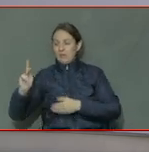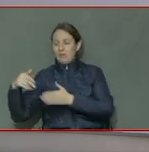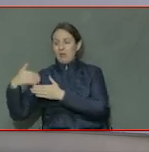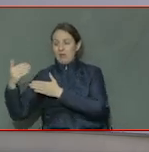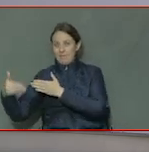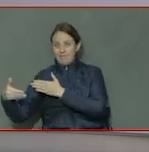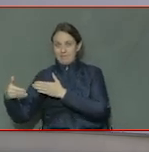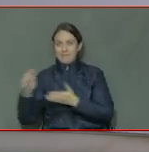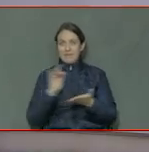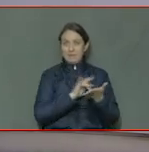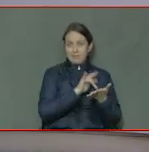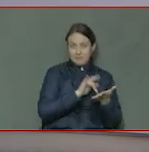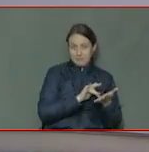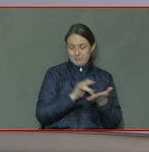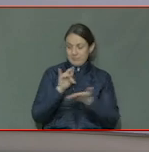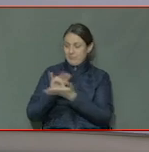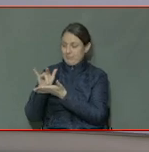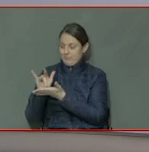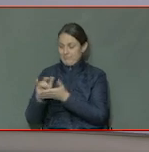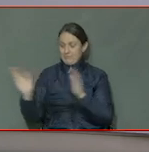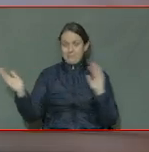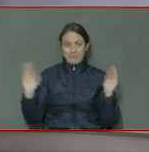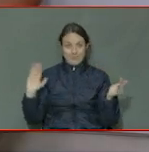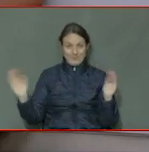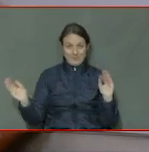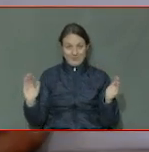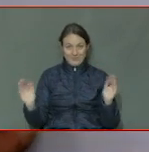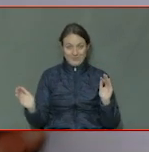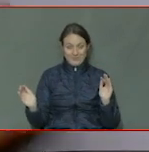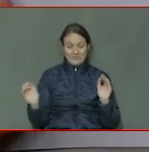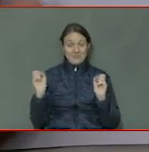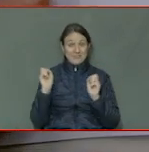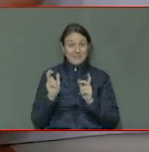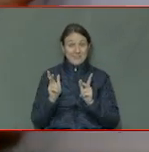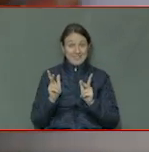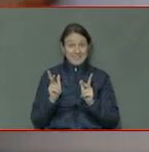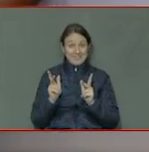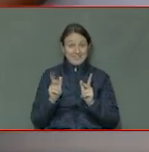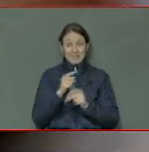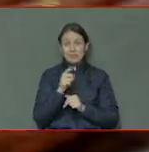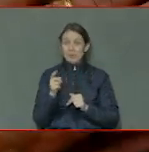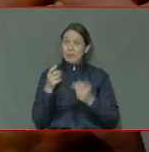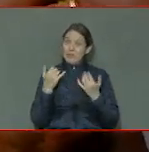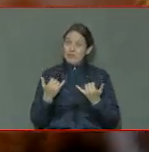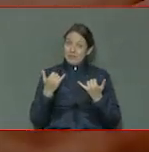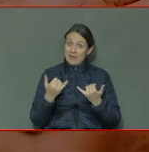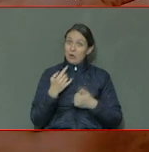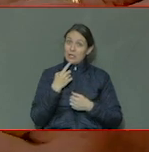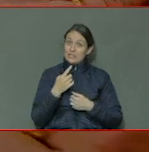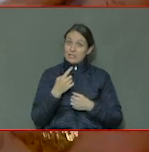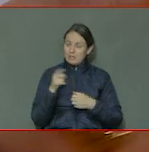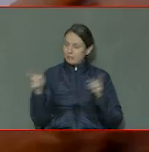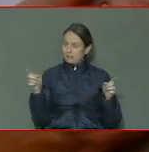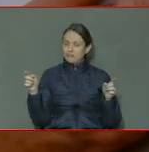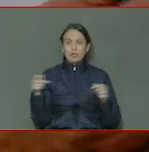energy after, and I must make a conclusion. Okay, so you can't say from the start they equal to each